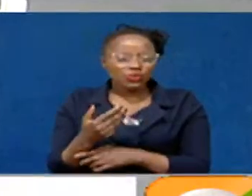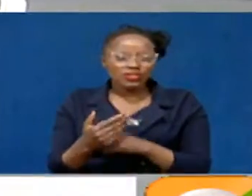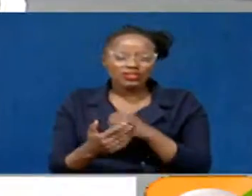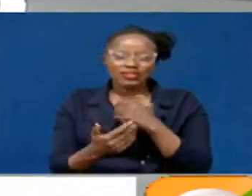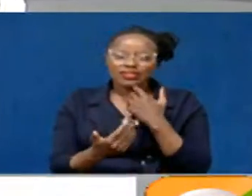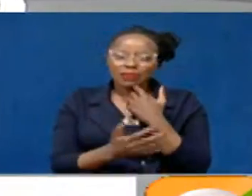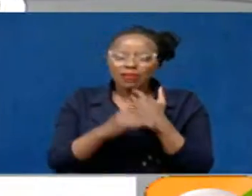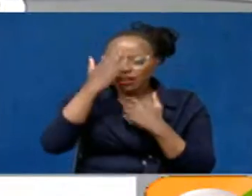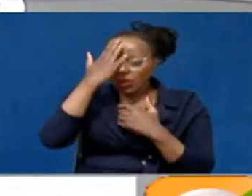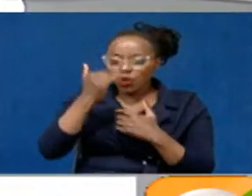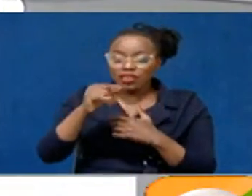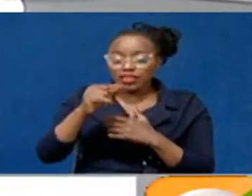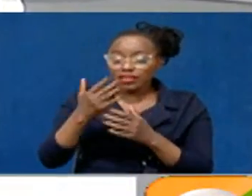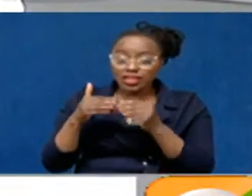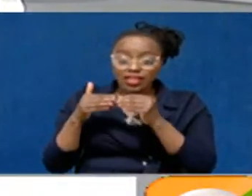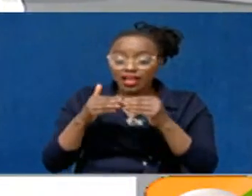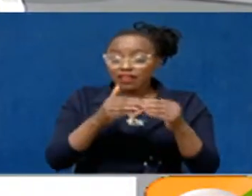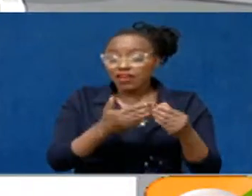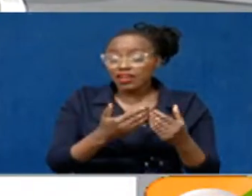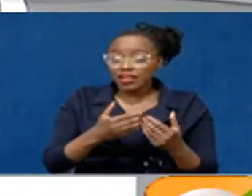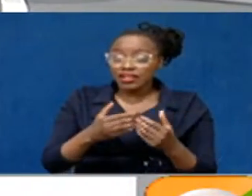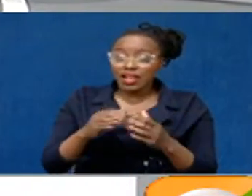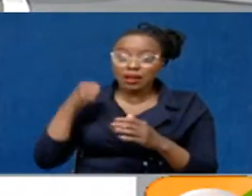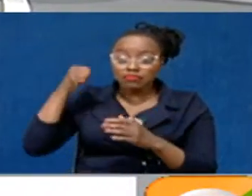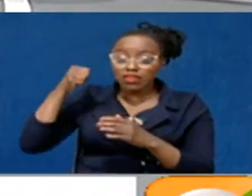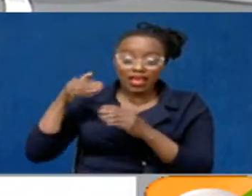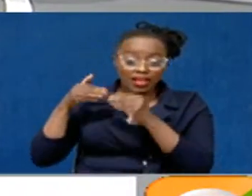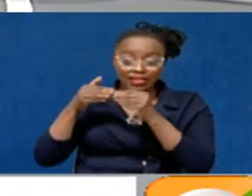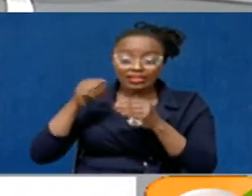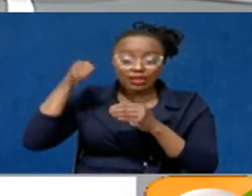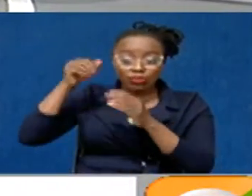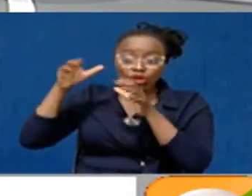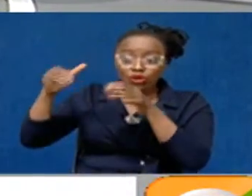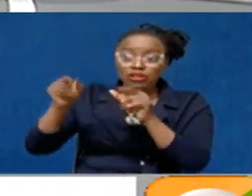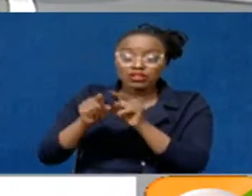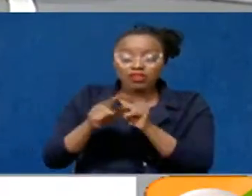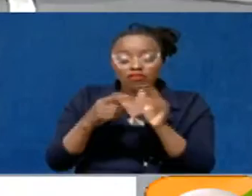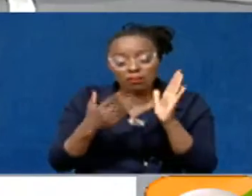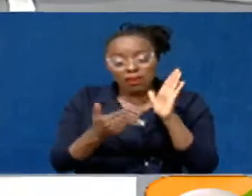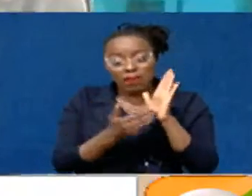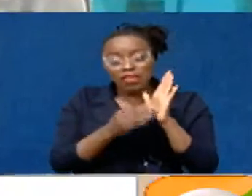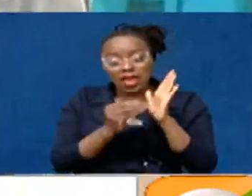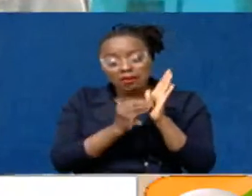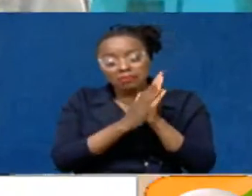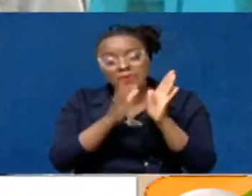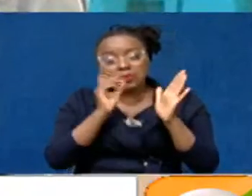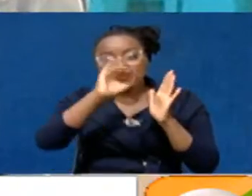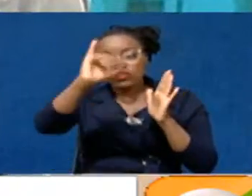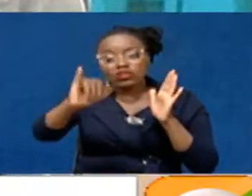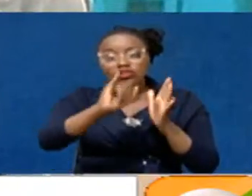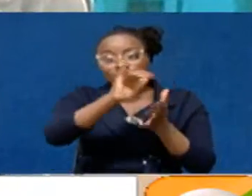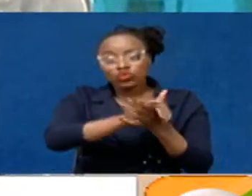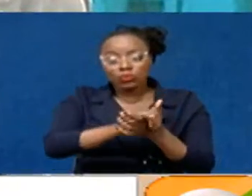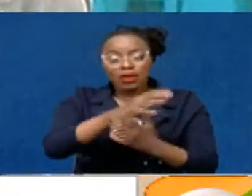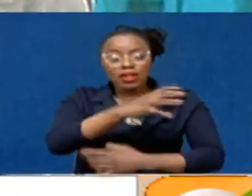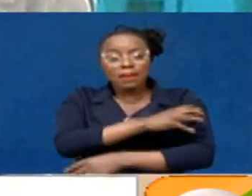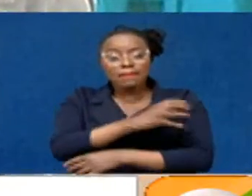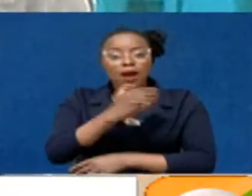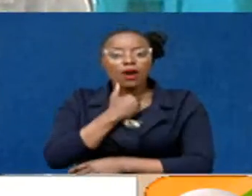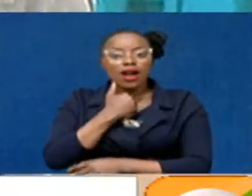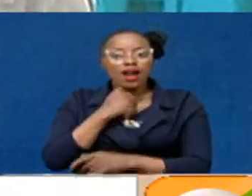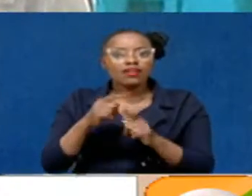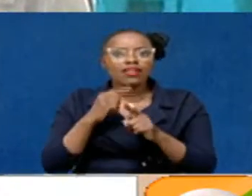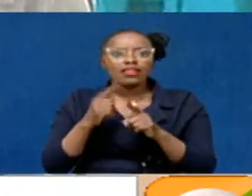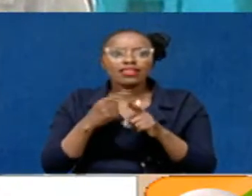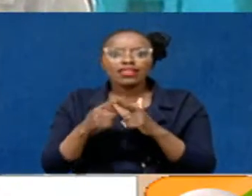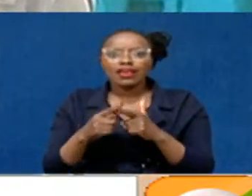because this is the governing party, at least that is what is on paper, that, you know, Jubilee is in power,